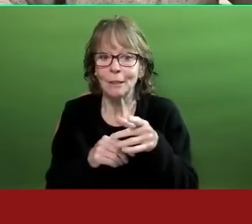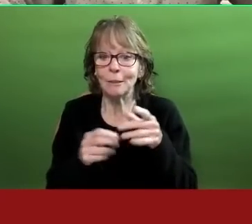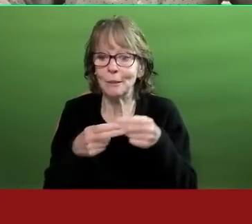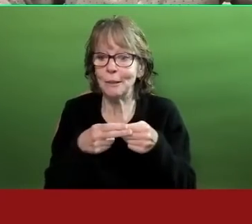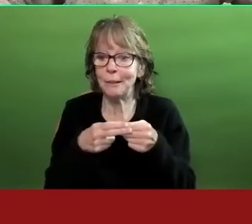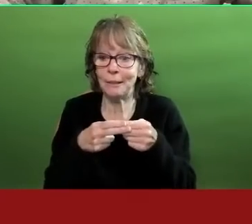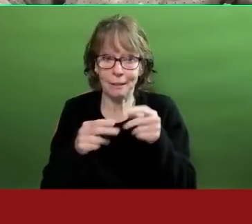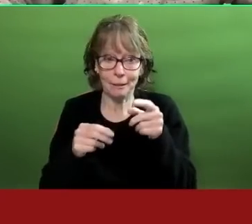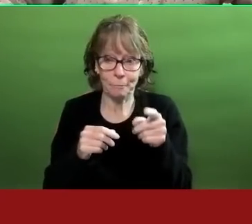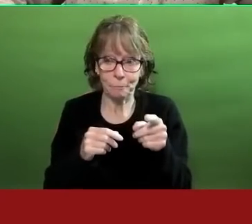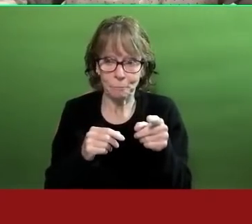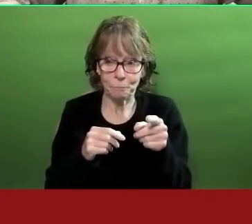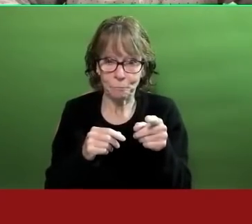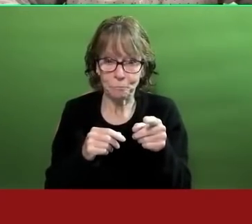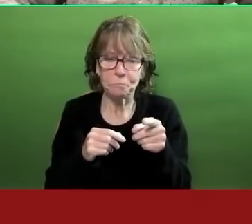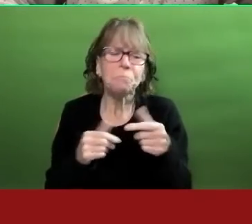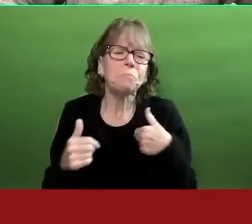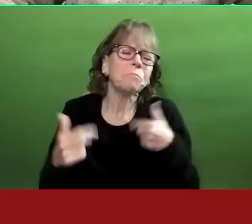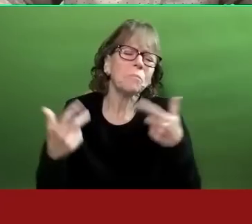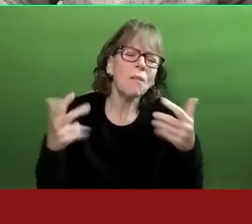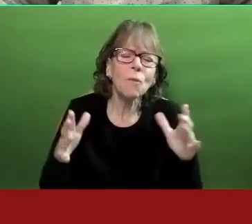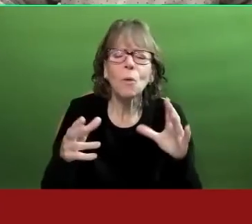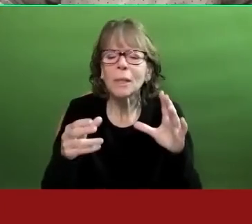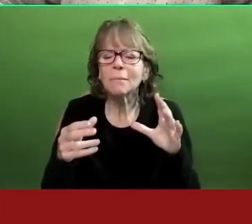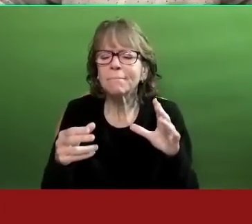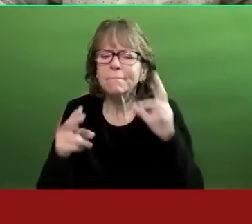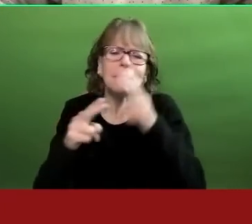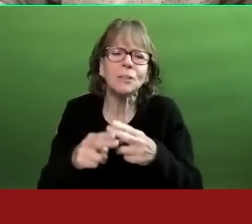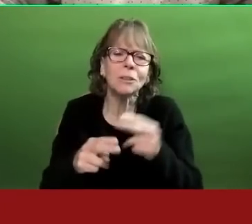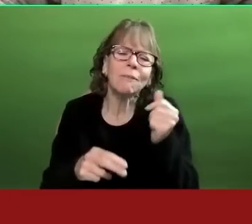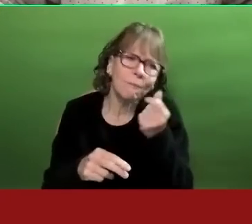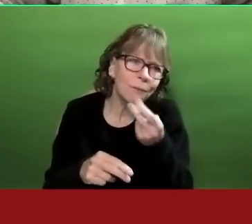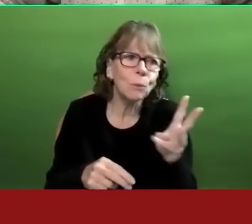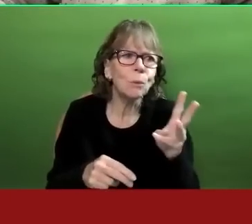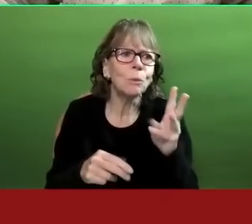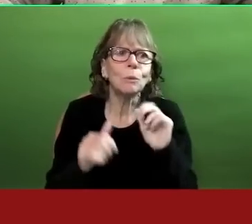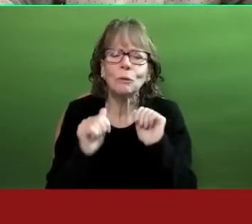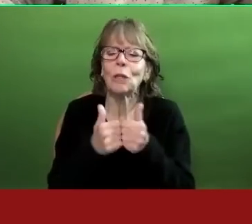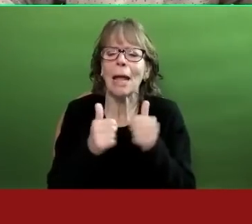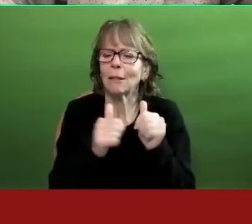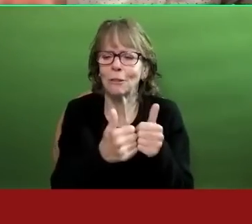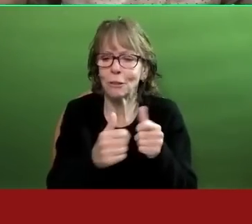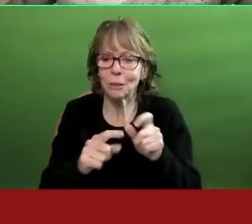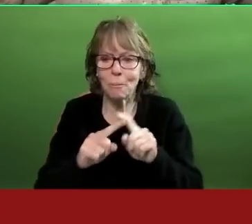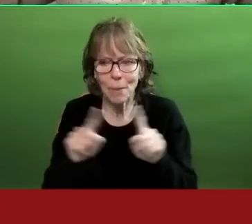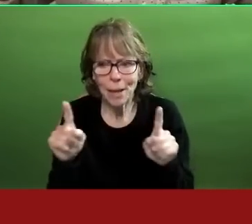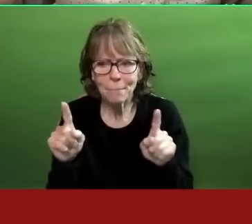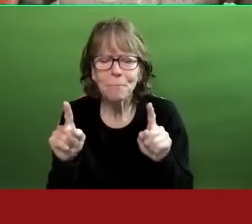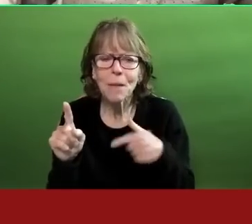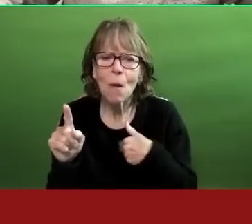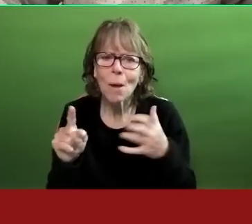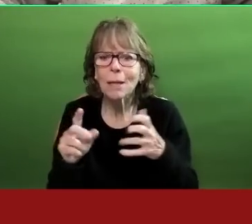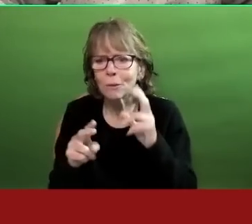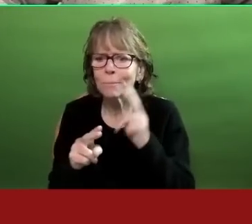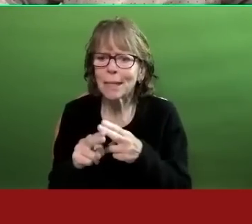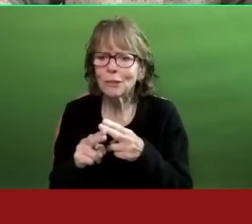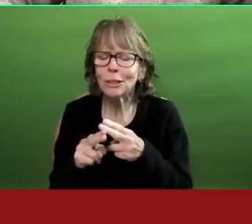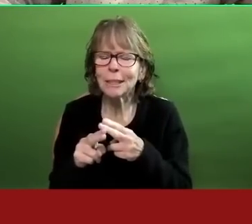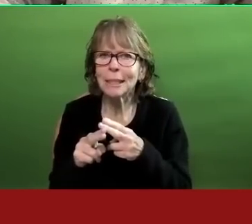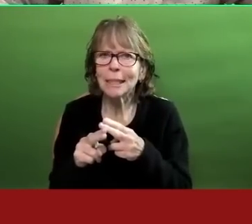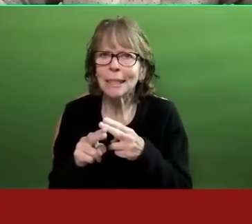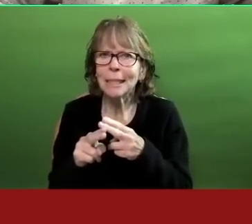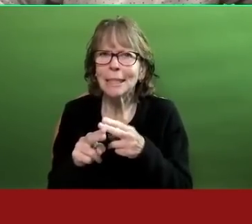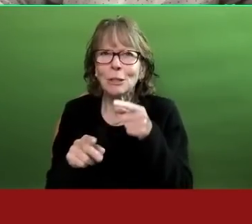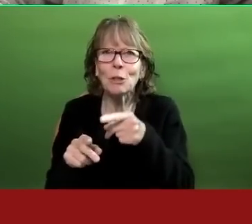So I've talked about a few of the challenges that I've experienced, but I just wanted to talk about some others that give you a sense of it's not